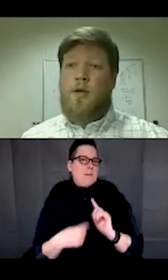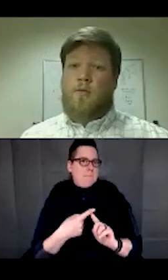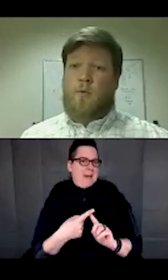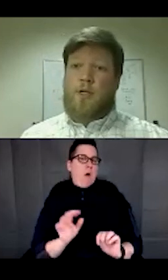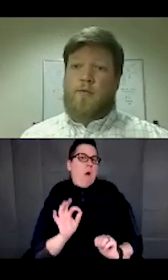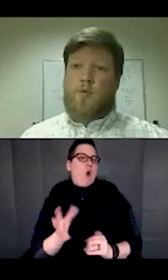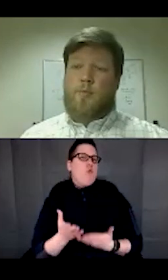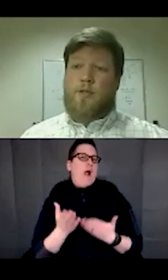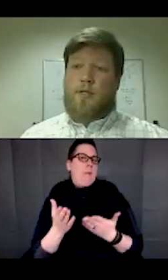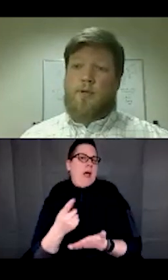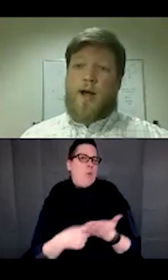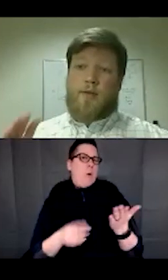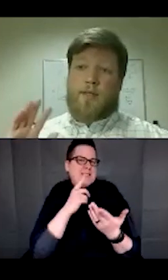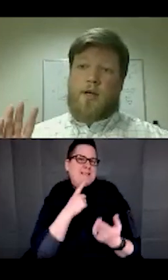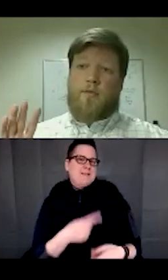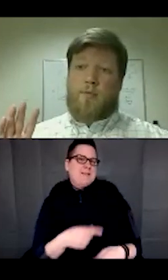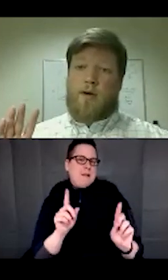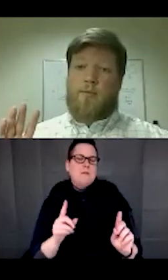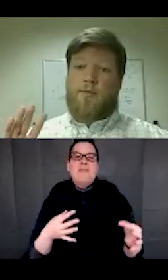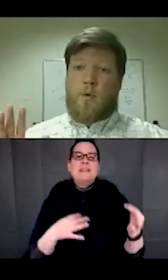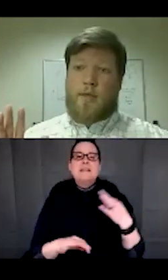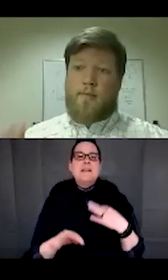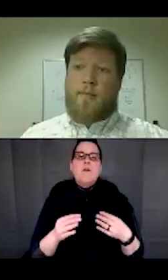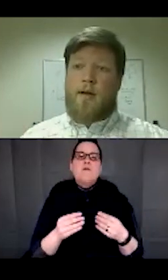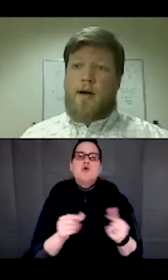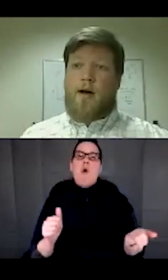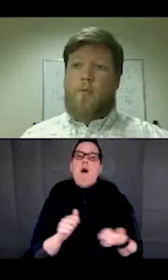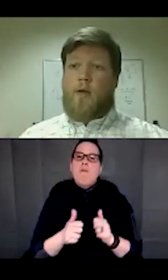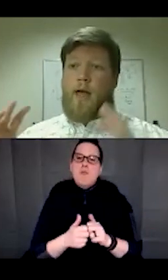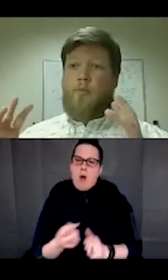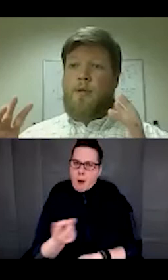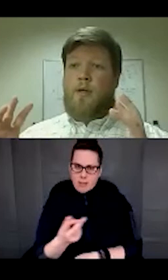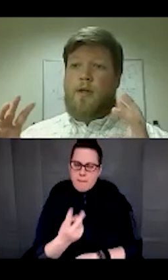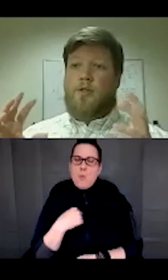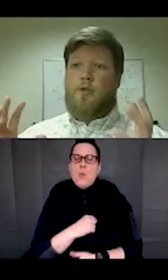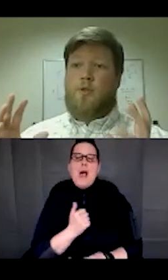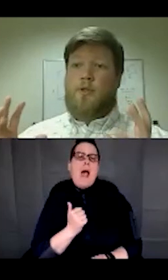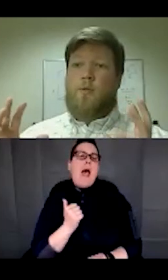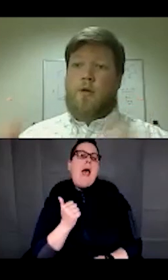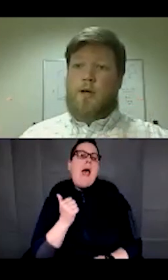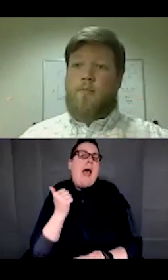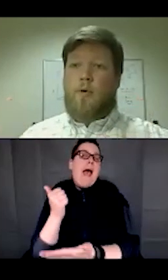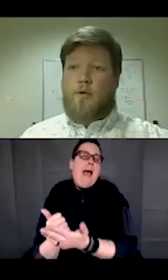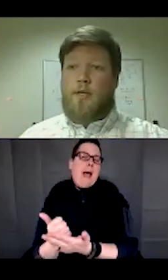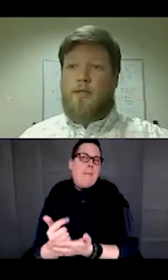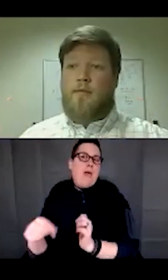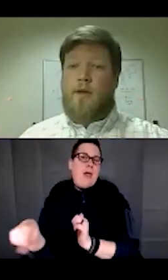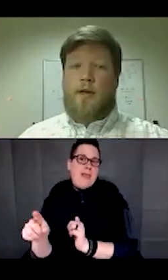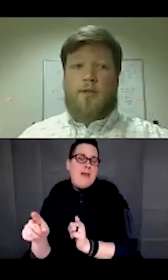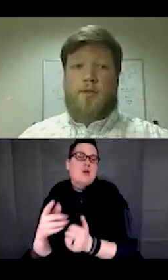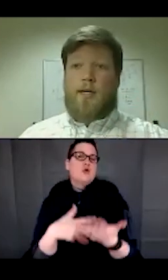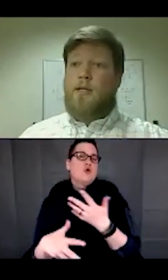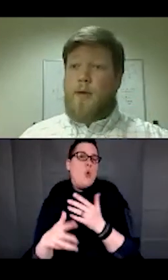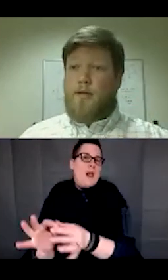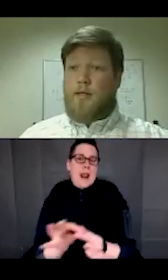successful for an individual person. But rather than solving problems for them, we'll help their social network become more cohesive